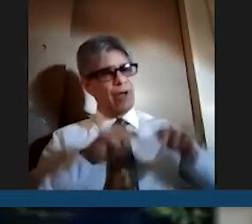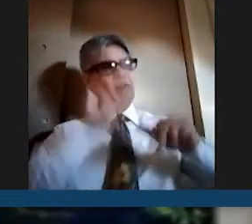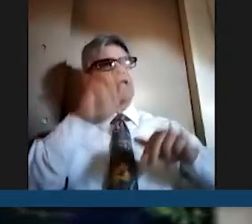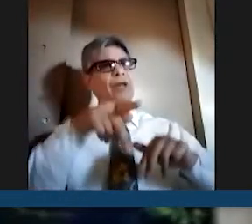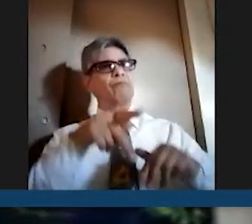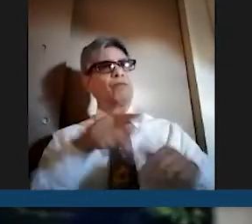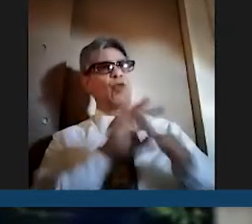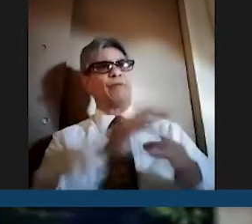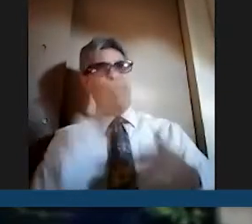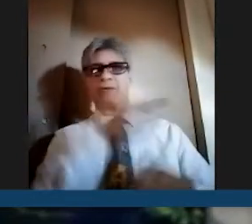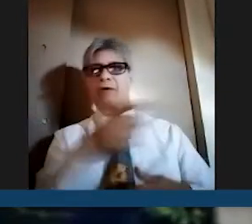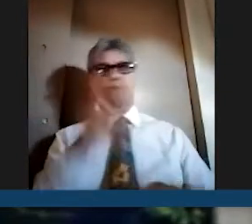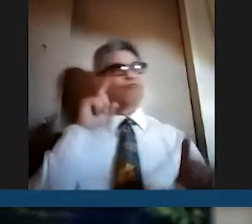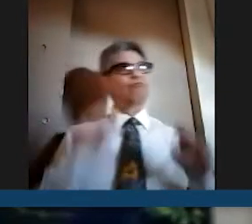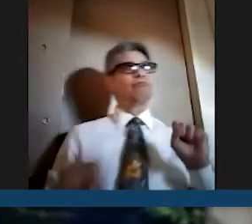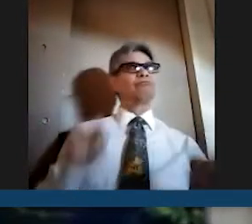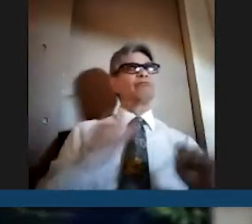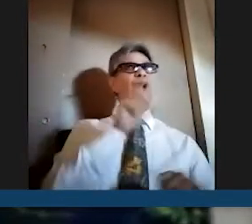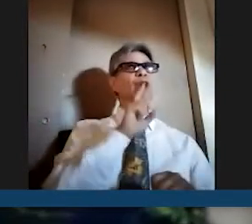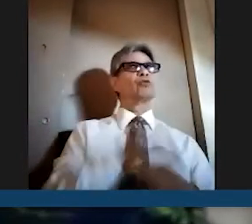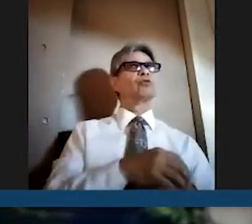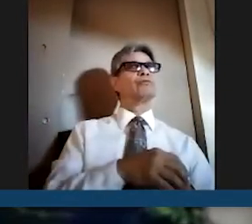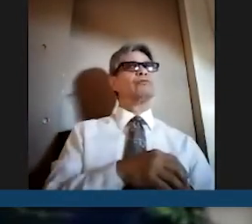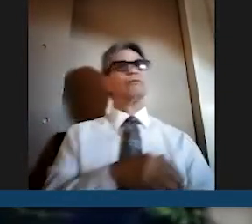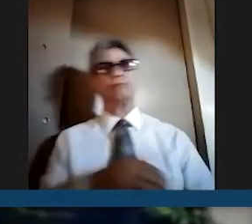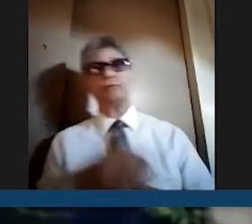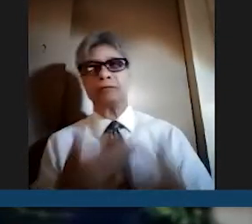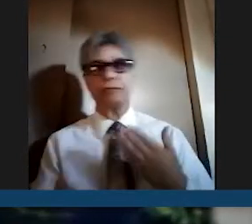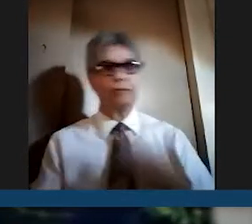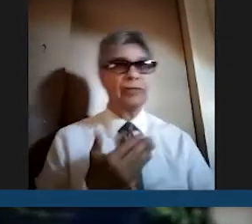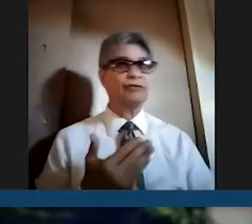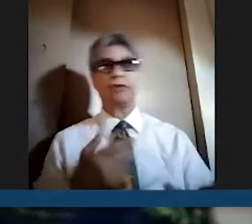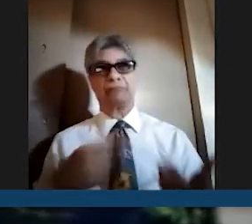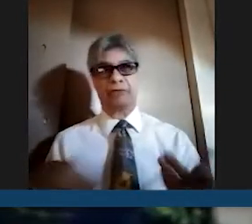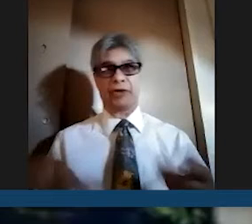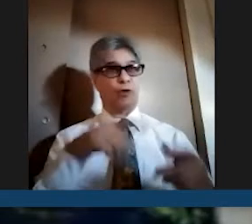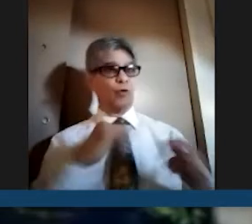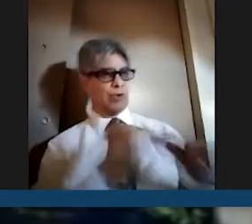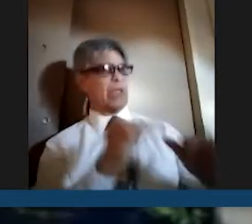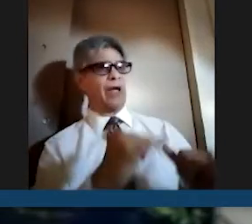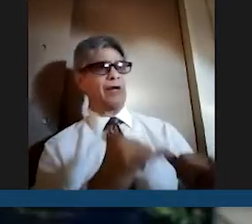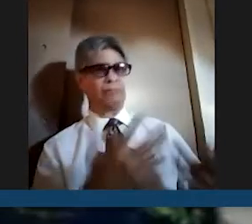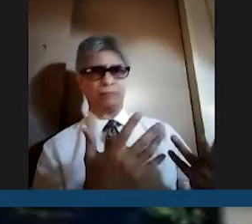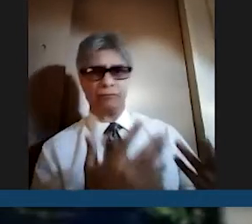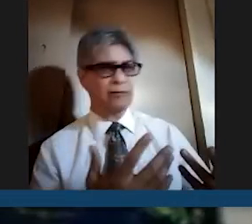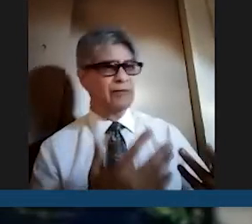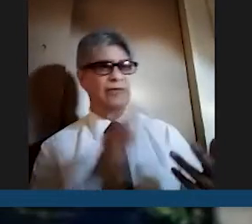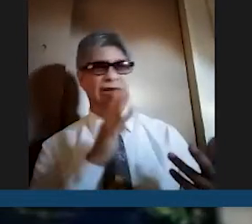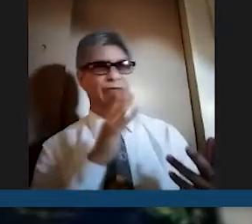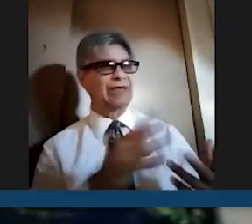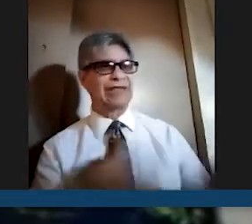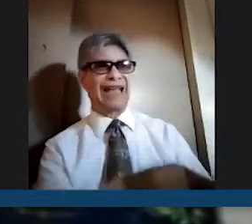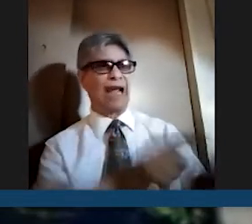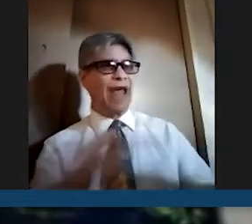not sure. They're not sure, even though we look like them and we speak the same language, they're not sure if we're there